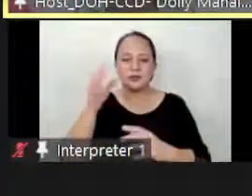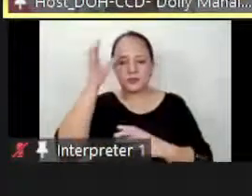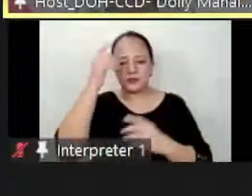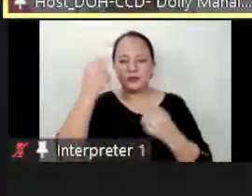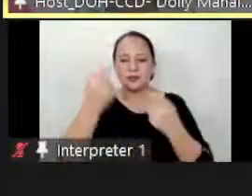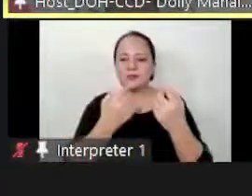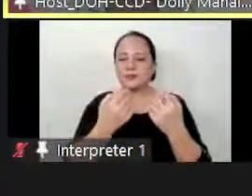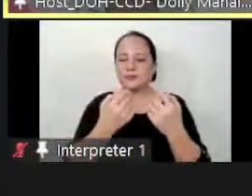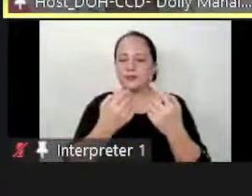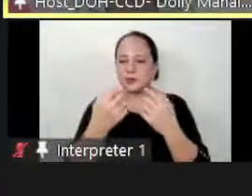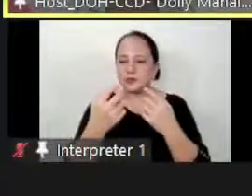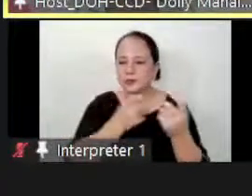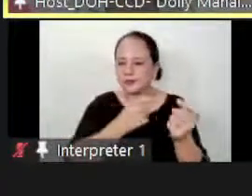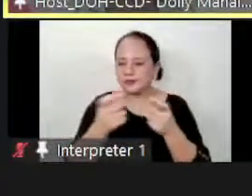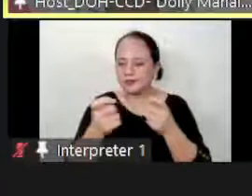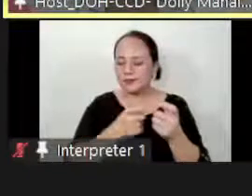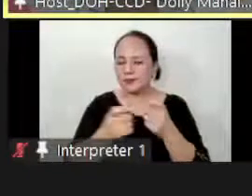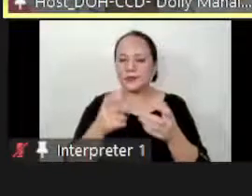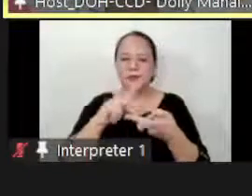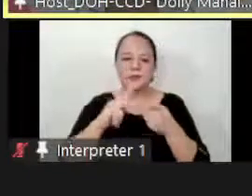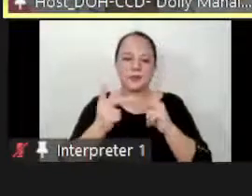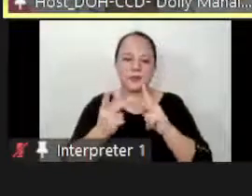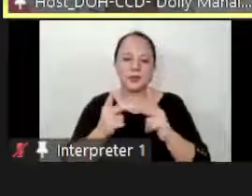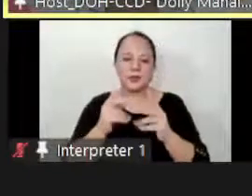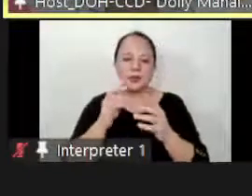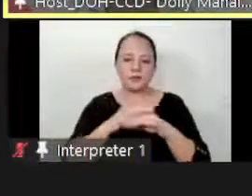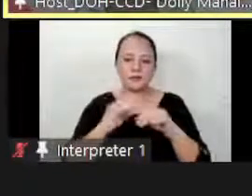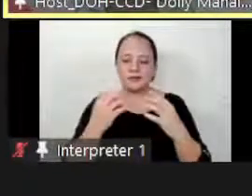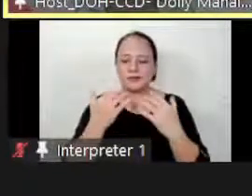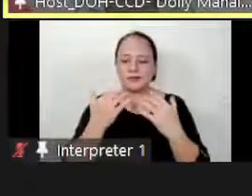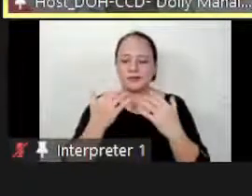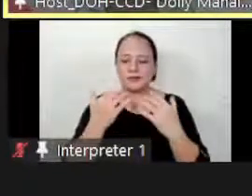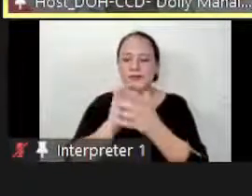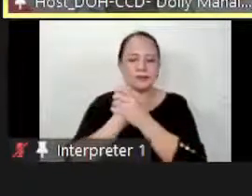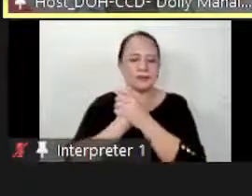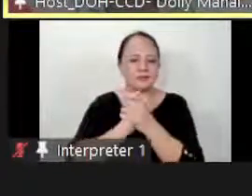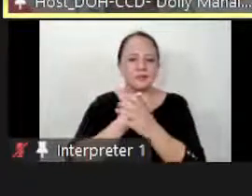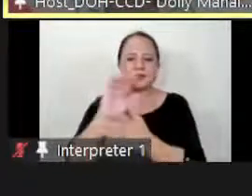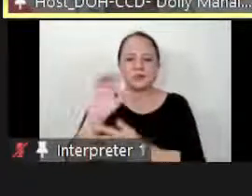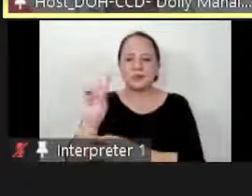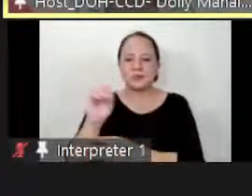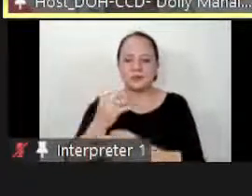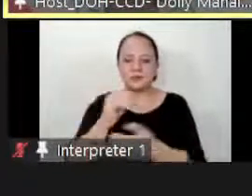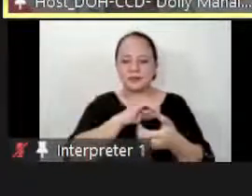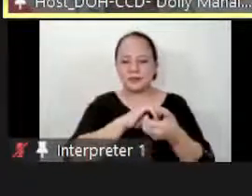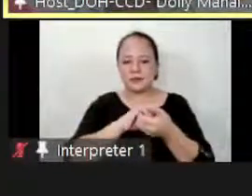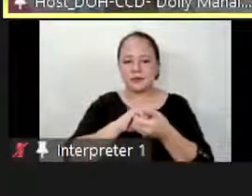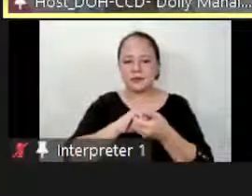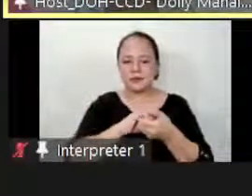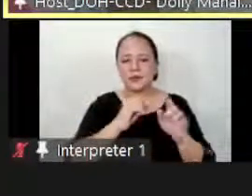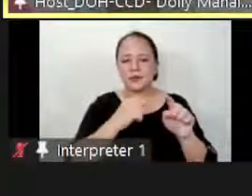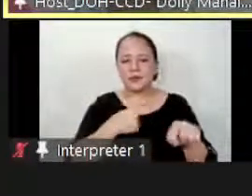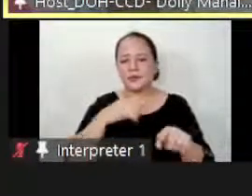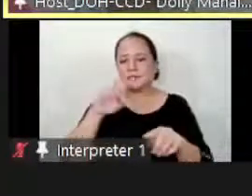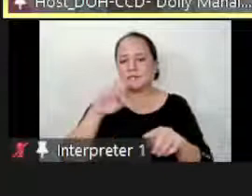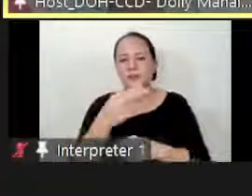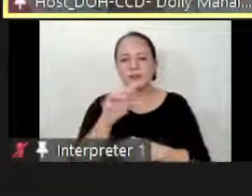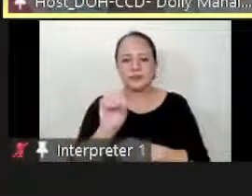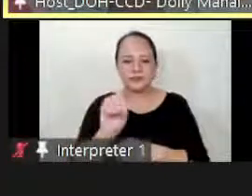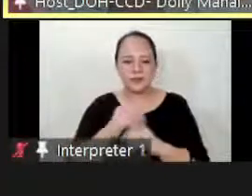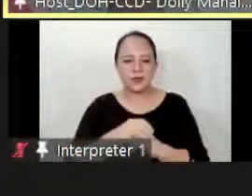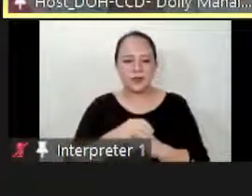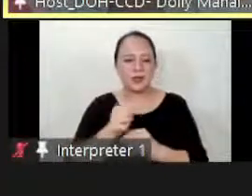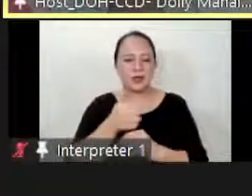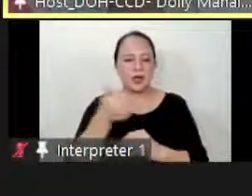Stakeholders Virtual Summit. We would like to congratulate the Department of Health in collaboration with the World Health Organization and